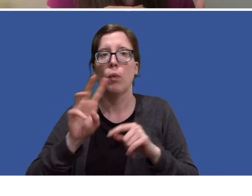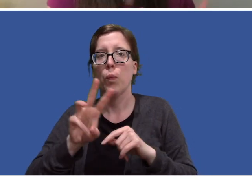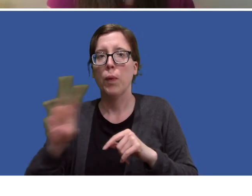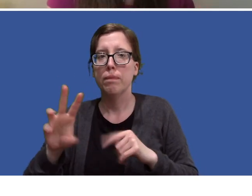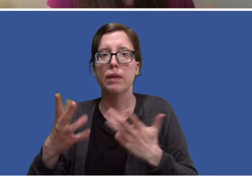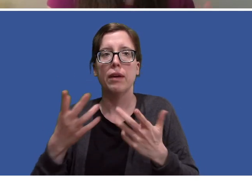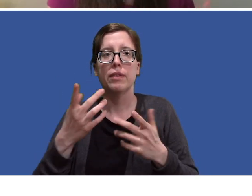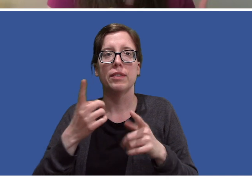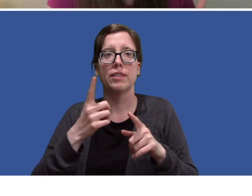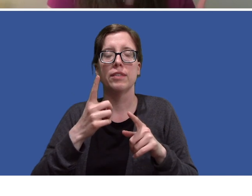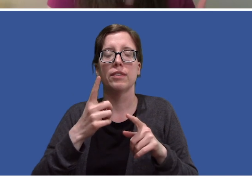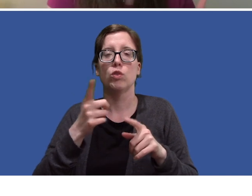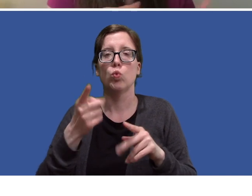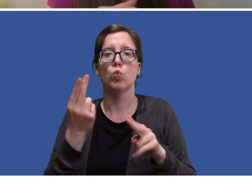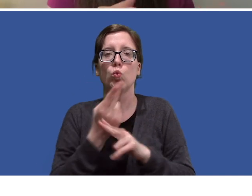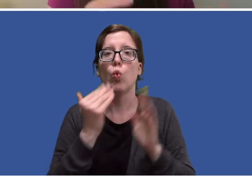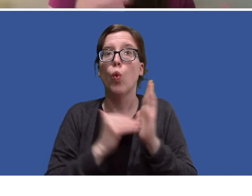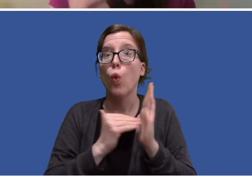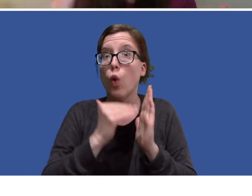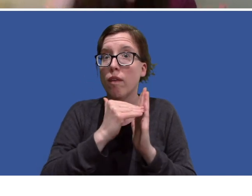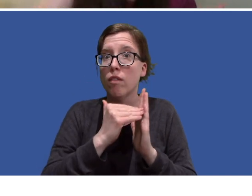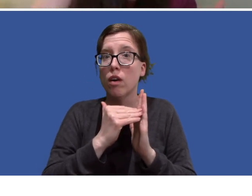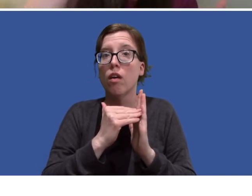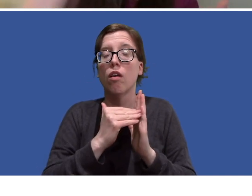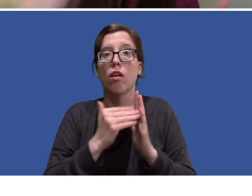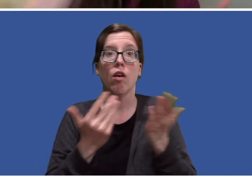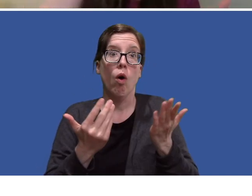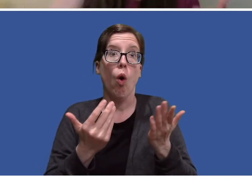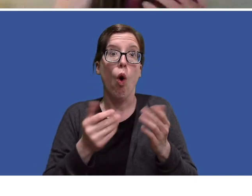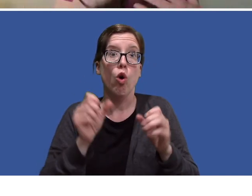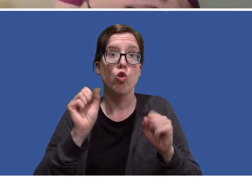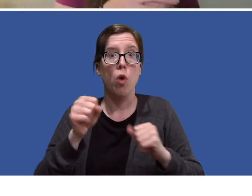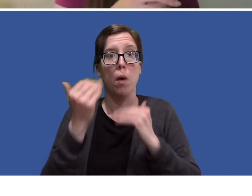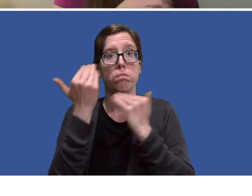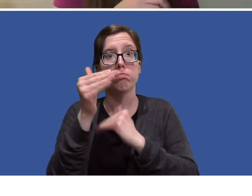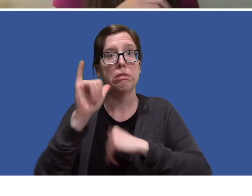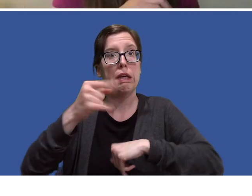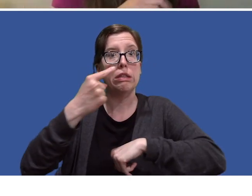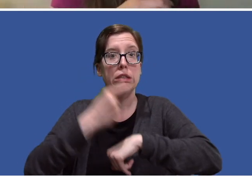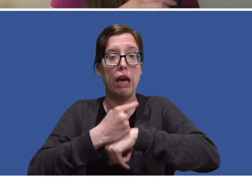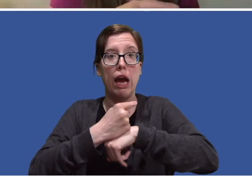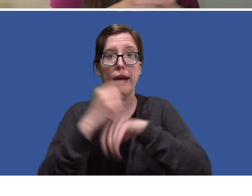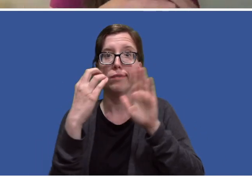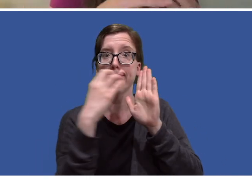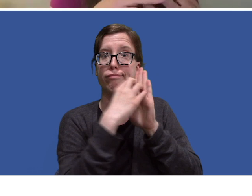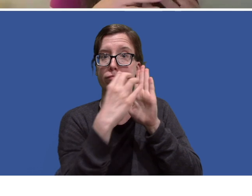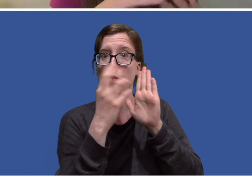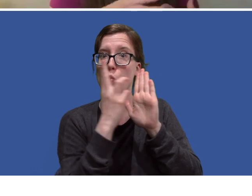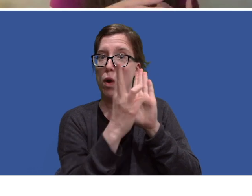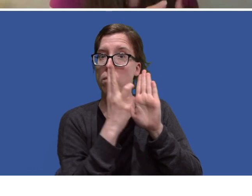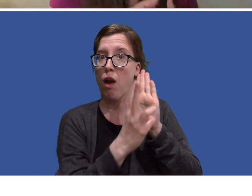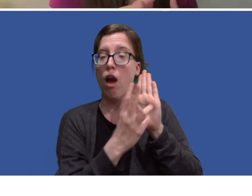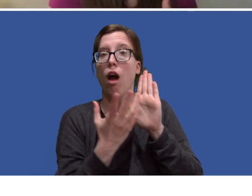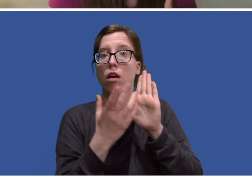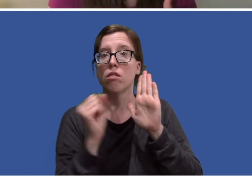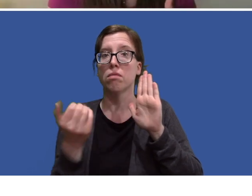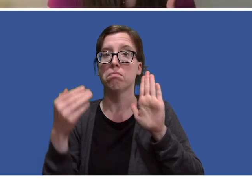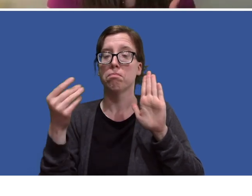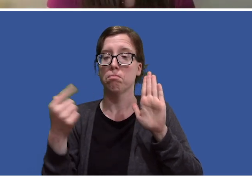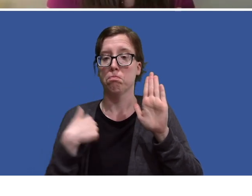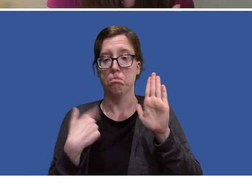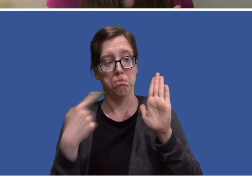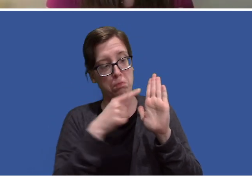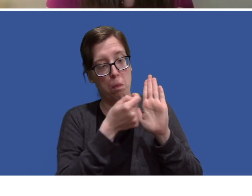use that day. And when you're done, you're going to go back in and maybe delete that website. Being able to know where they